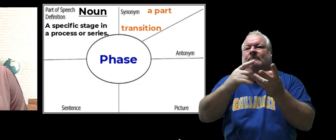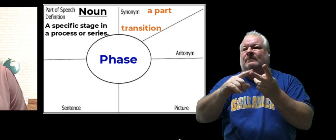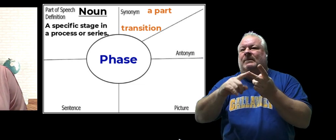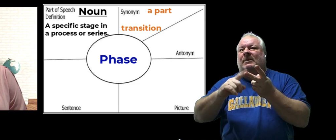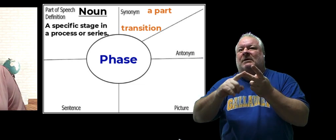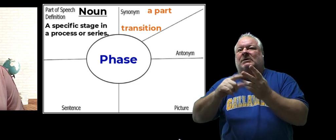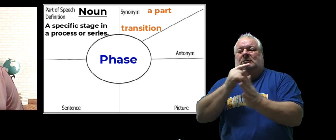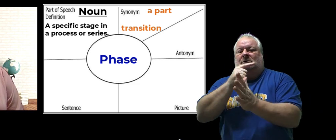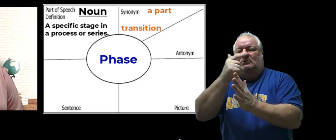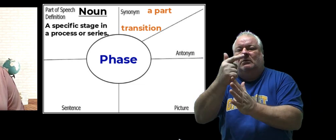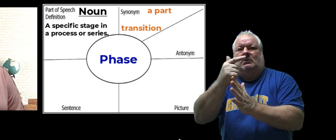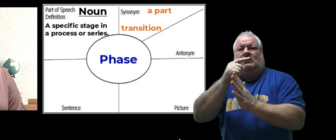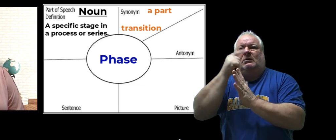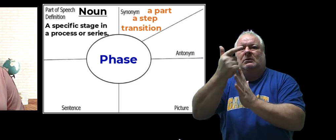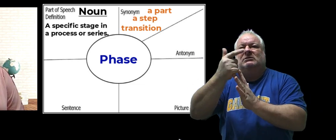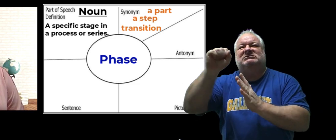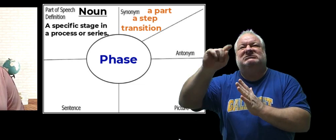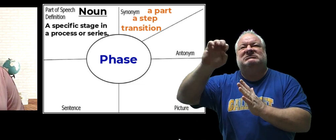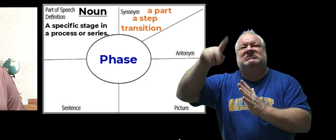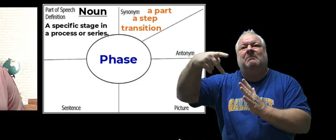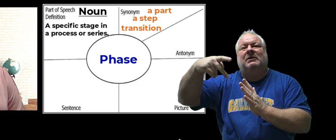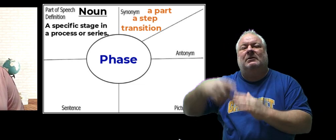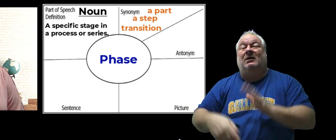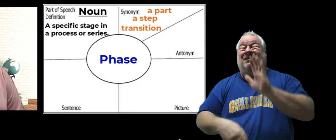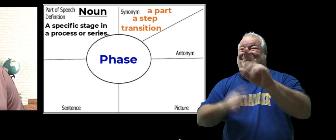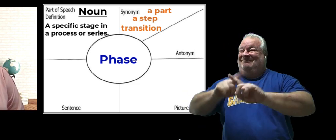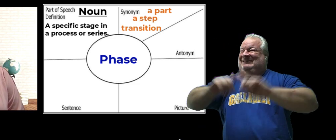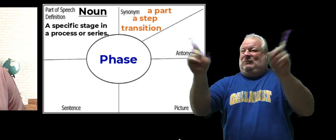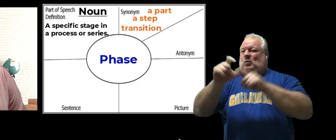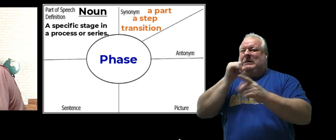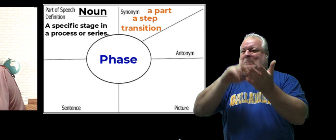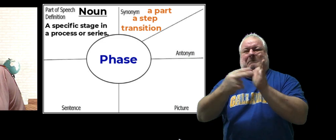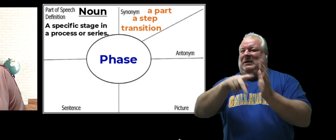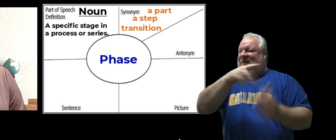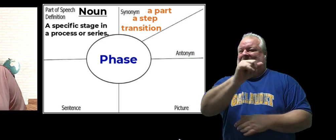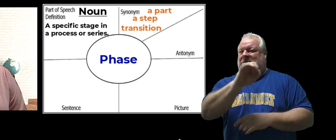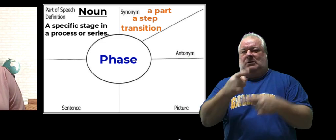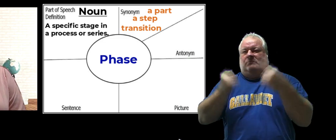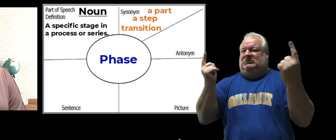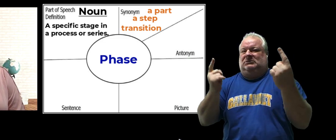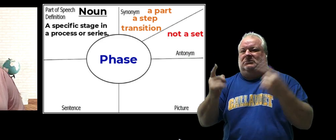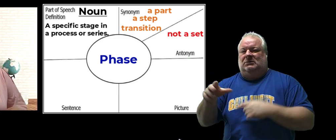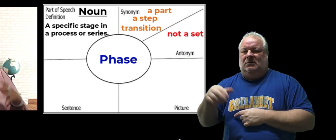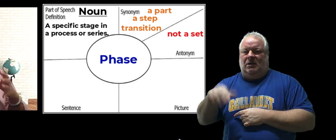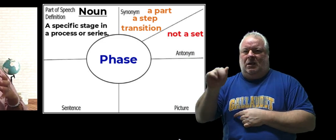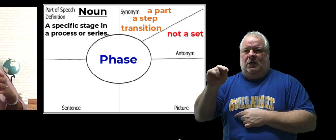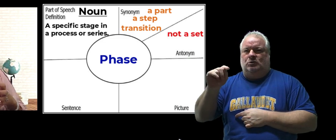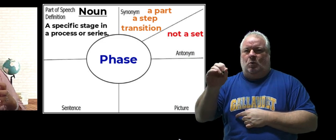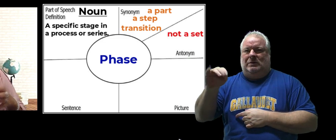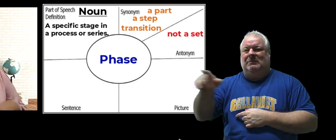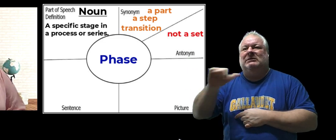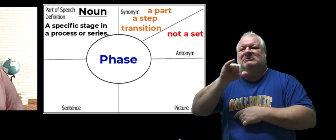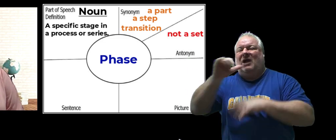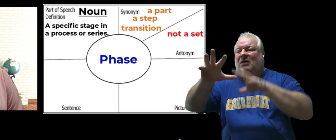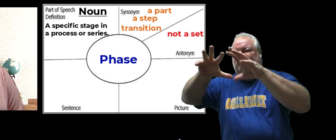step. Some words that do not mean about the same as phase. Phase is not a whole